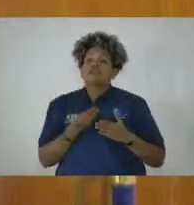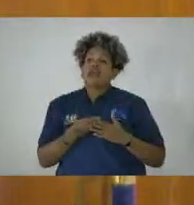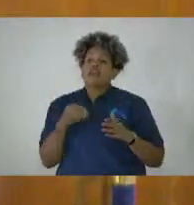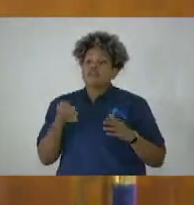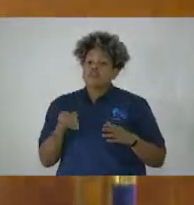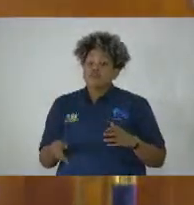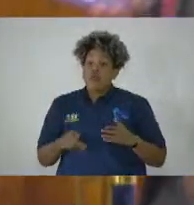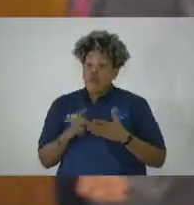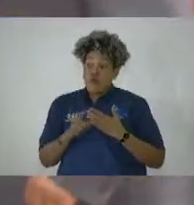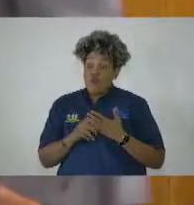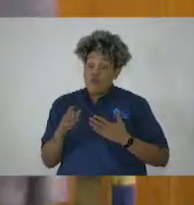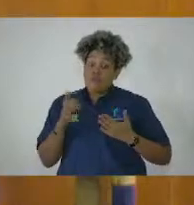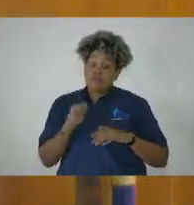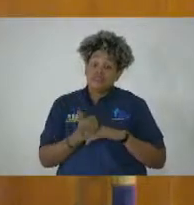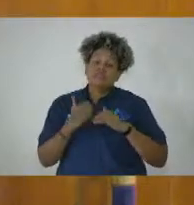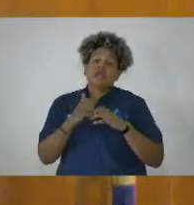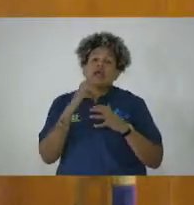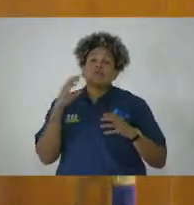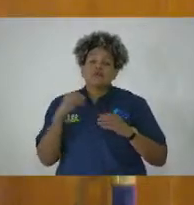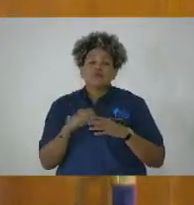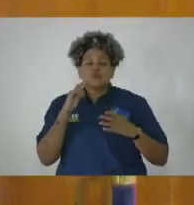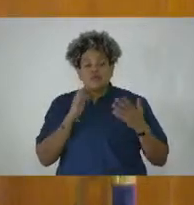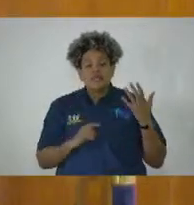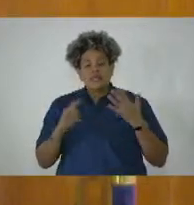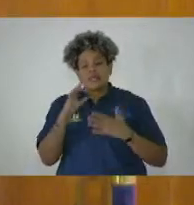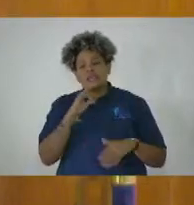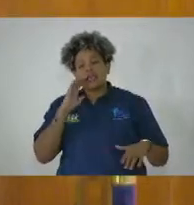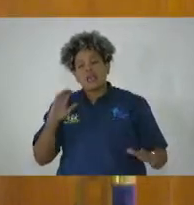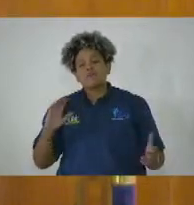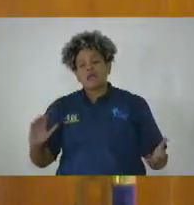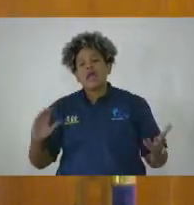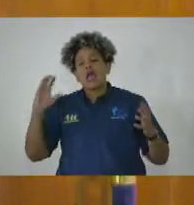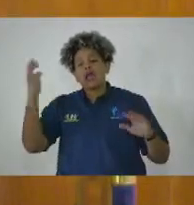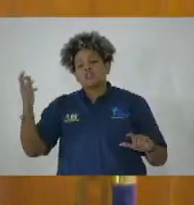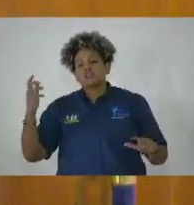program in place, including the Caribbean Catastrophe